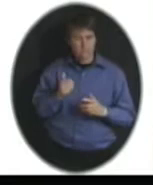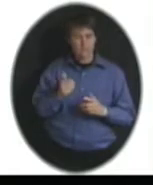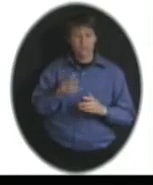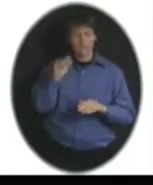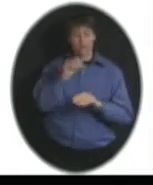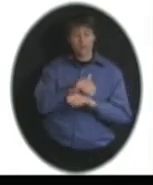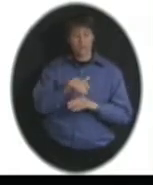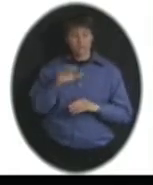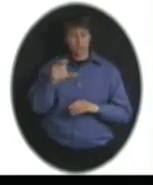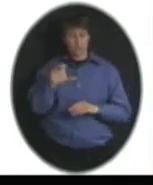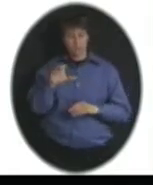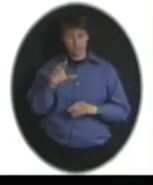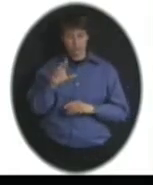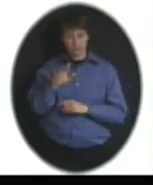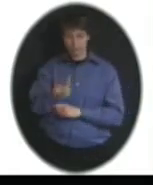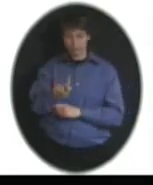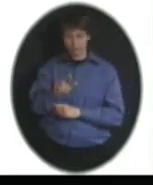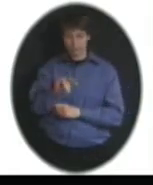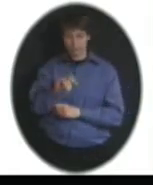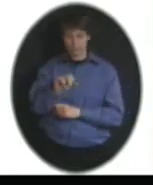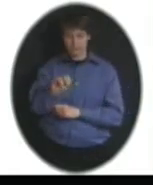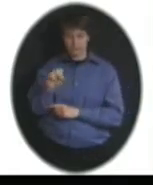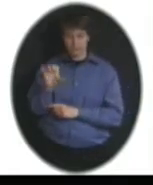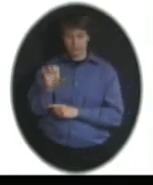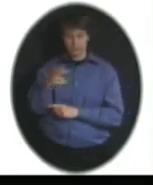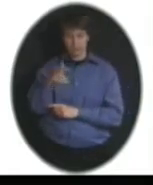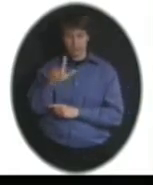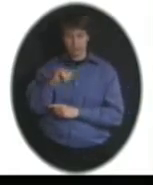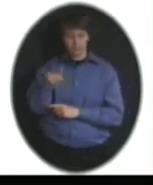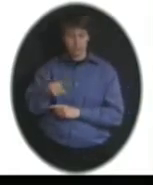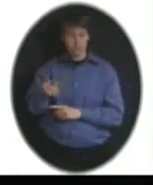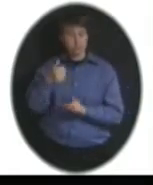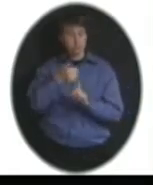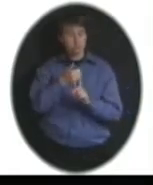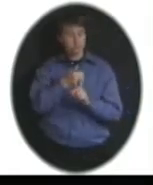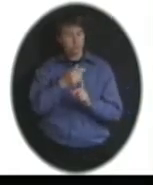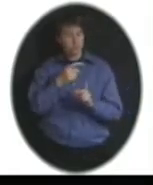with us Kristen Schultz, who is representing the foundation, and I'd like to just take a